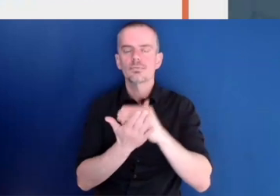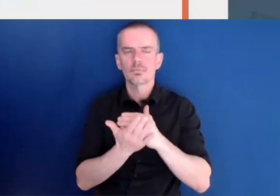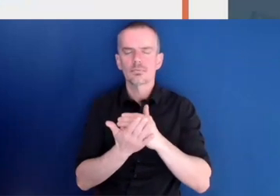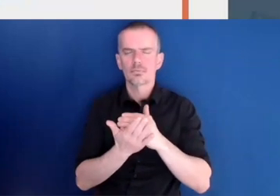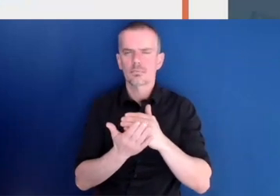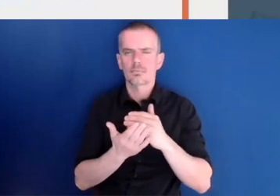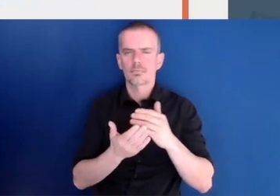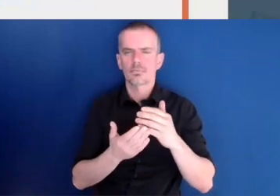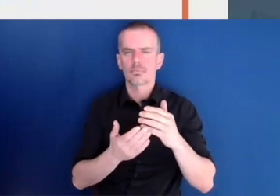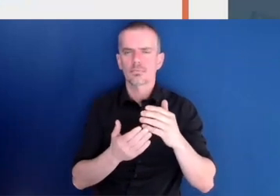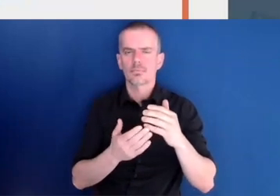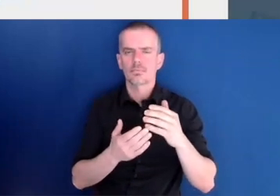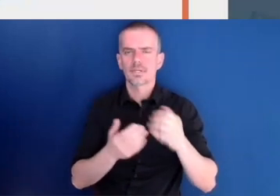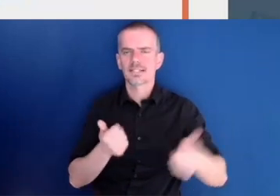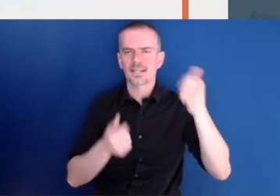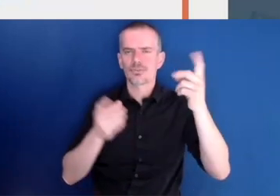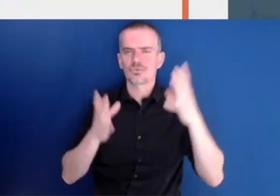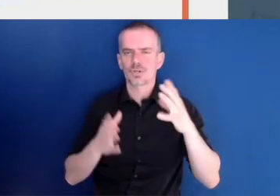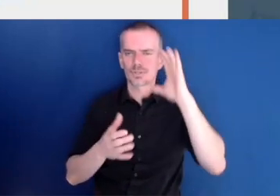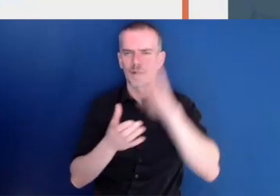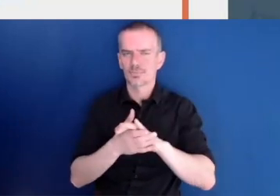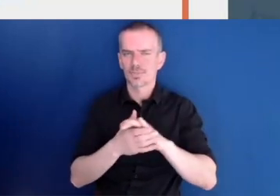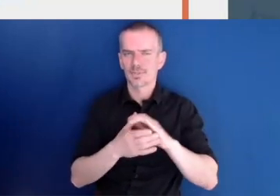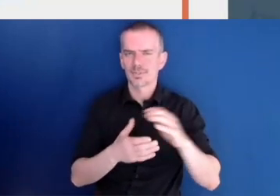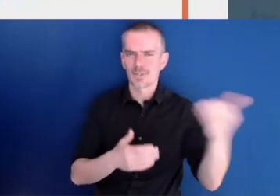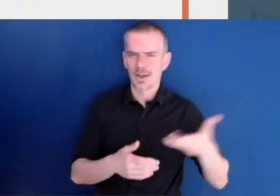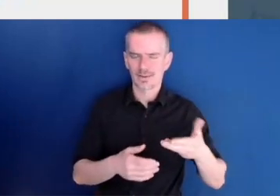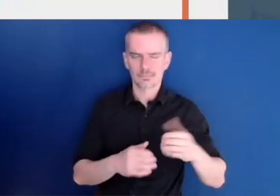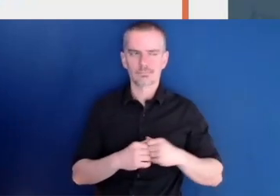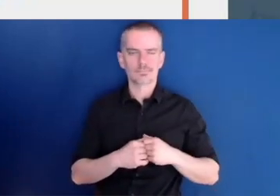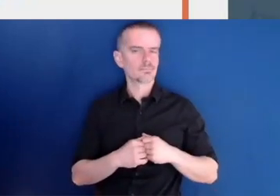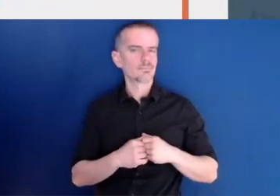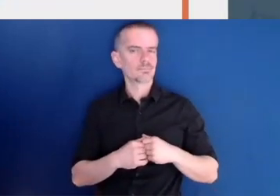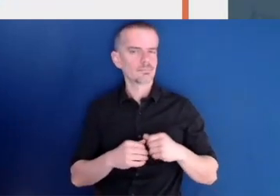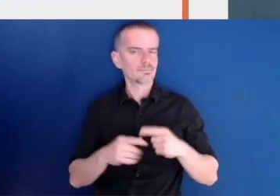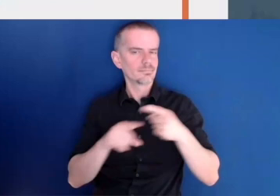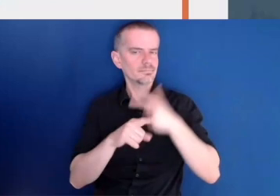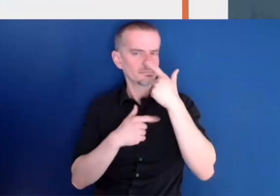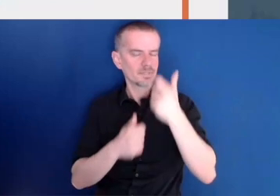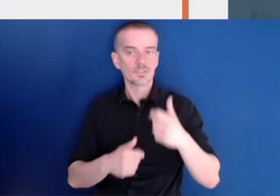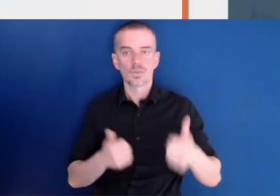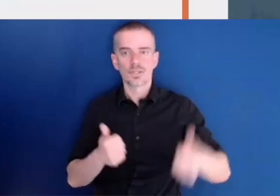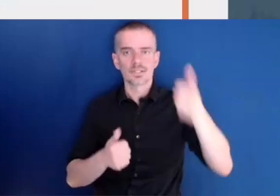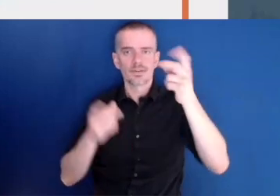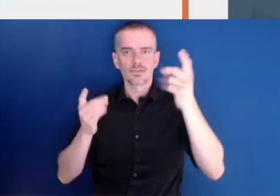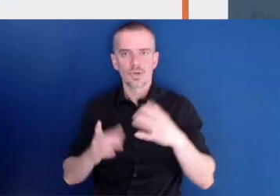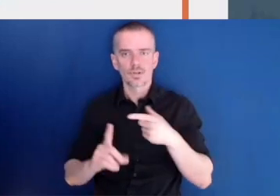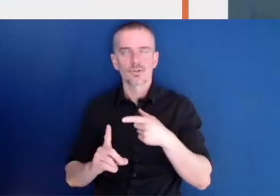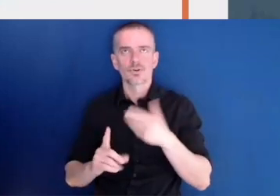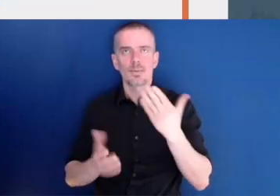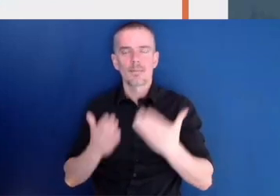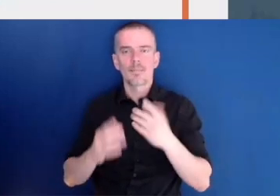it probably is a good chance that there's a conflict of interest there, right? And so the executive director is probably going to need